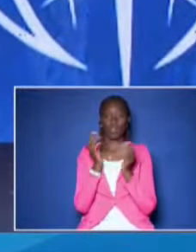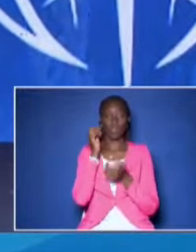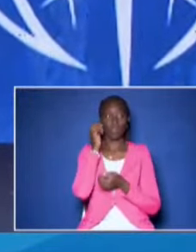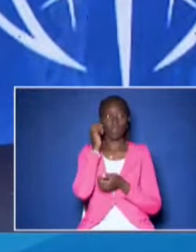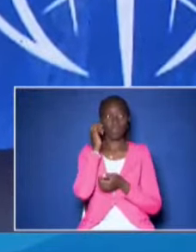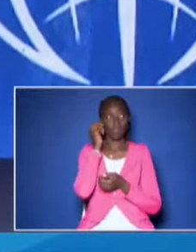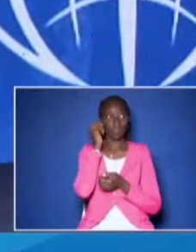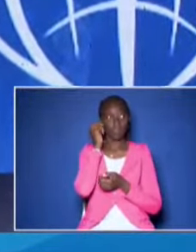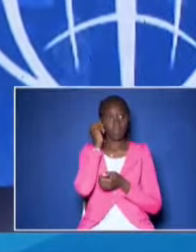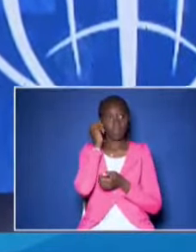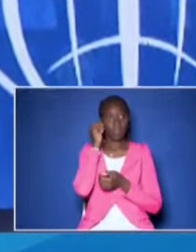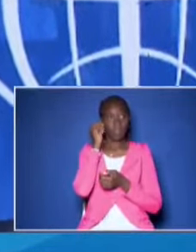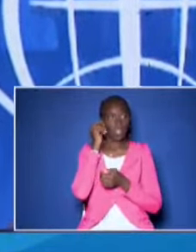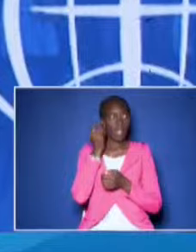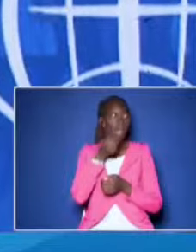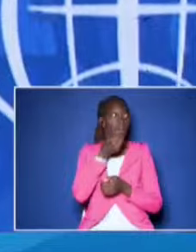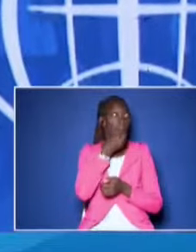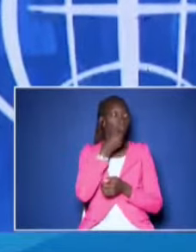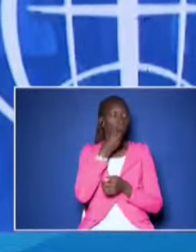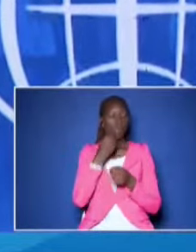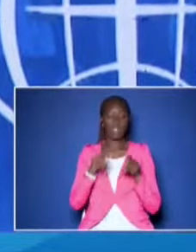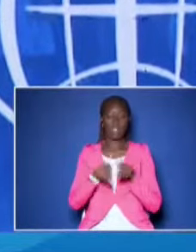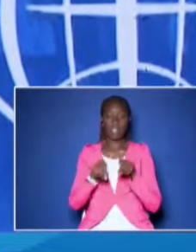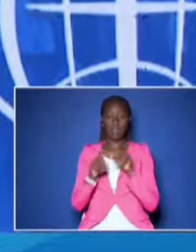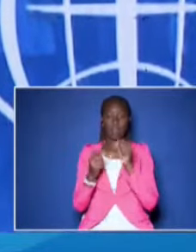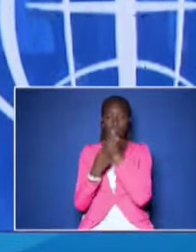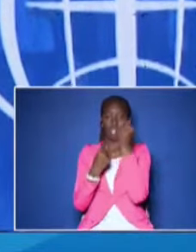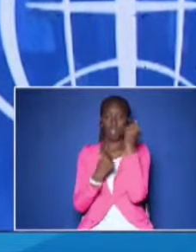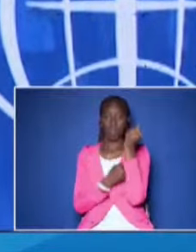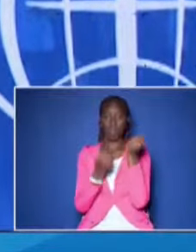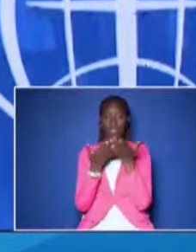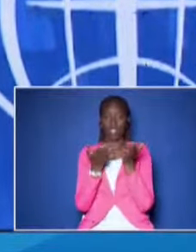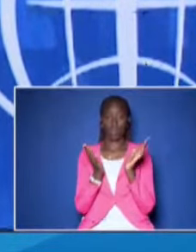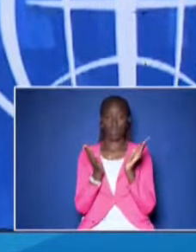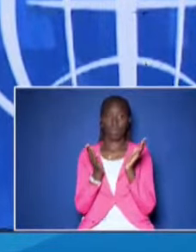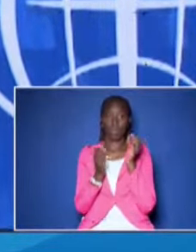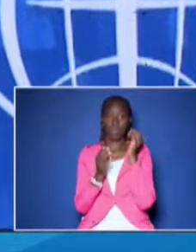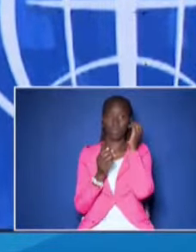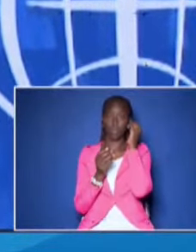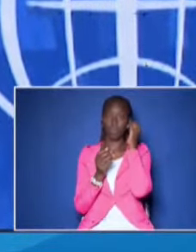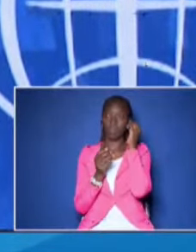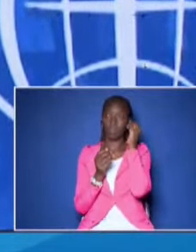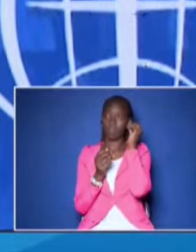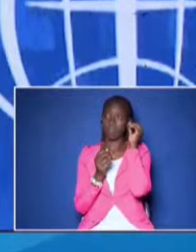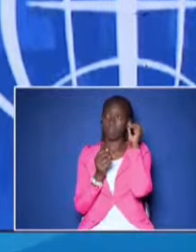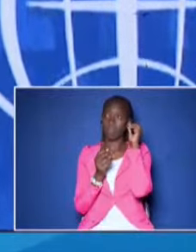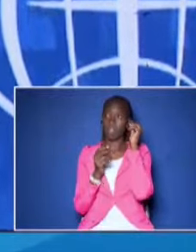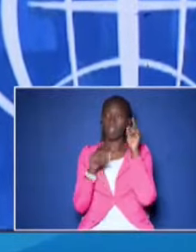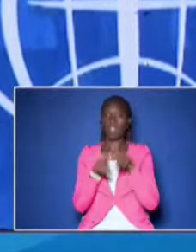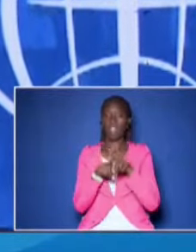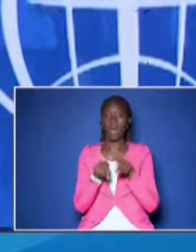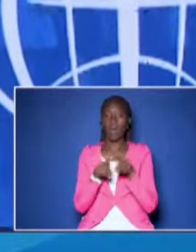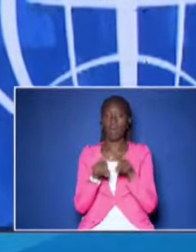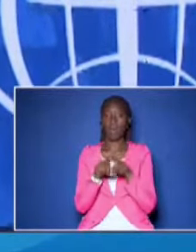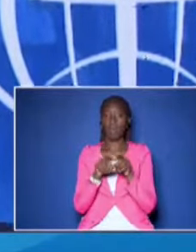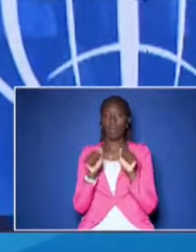you a food to support you comfort to cheer